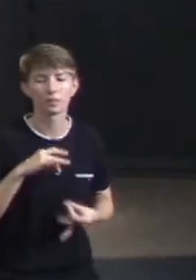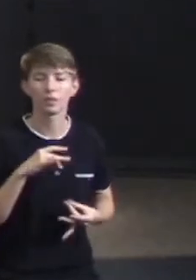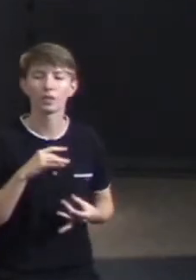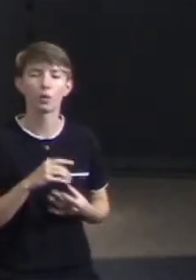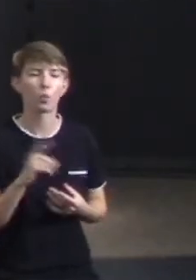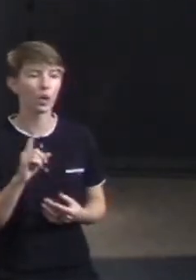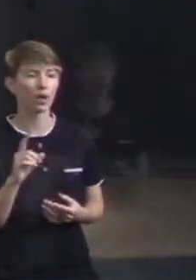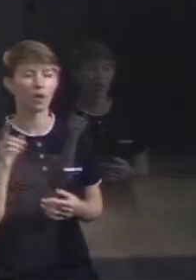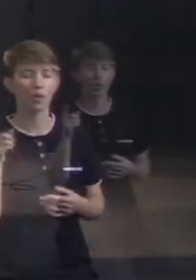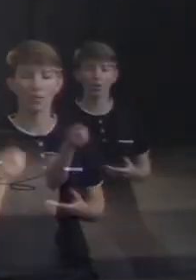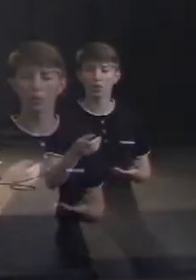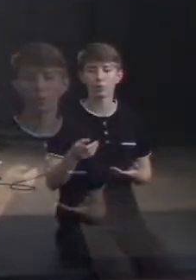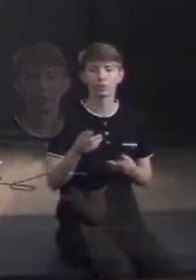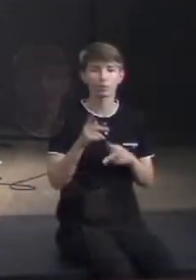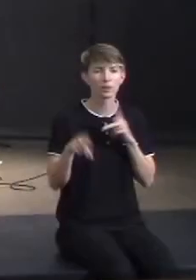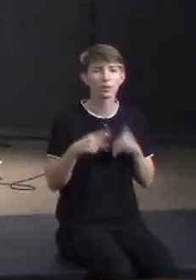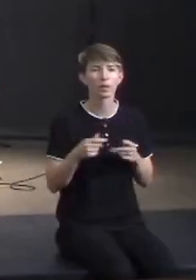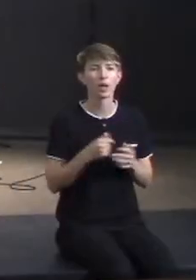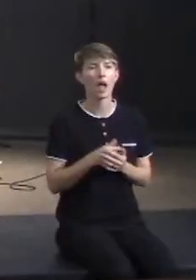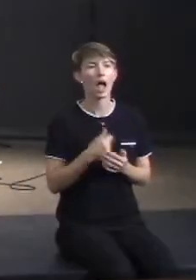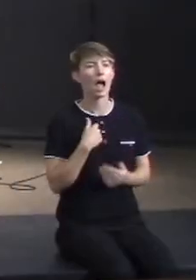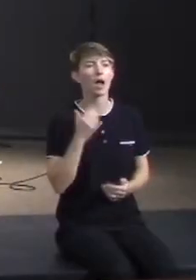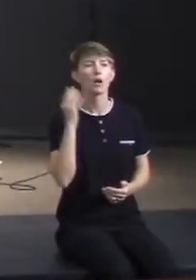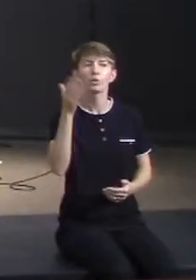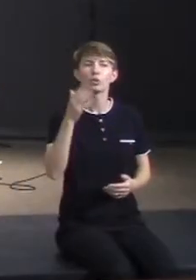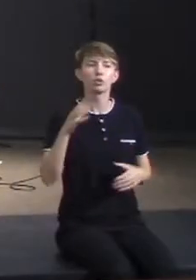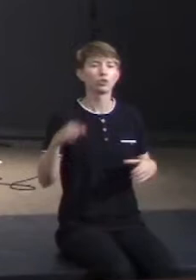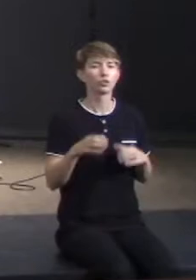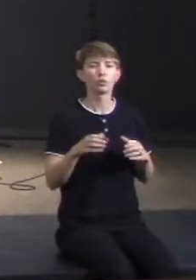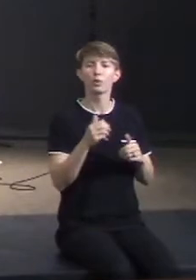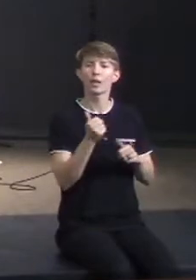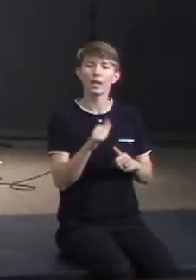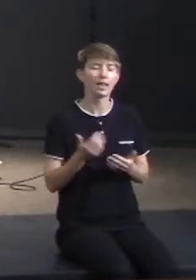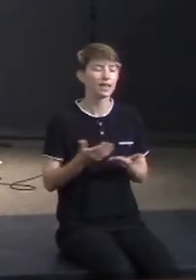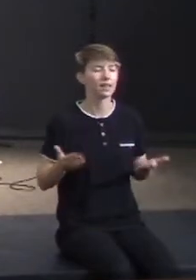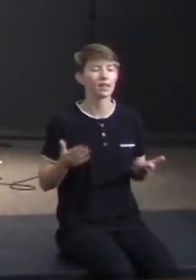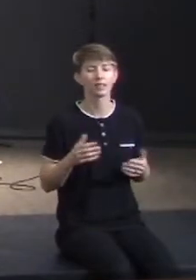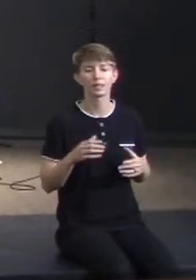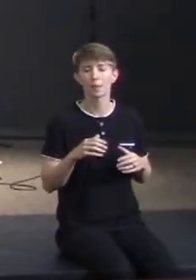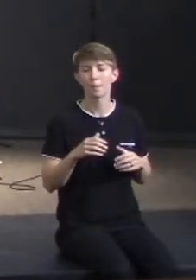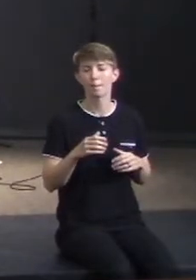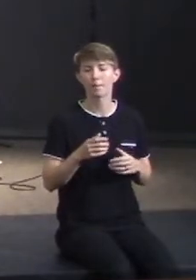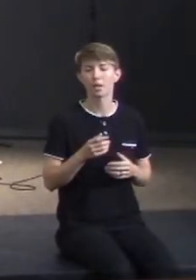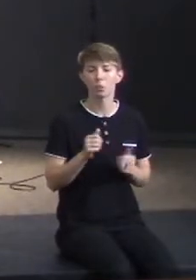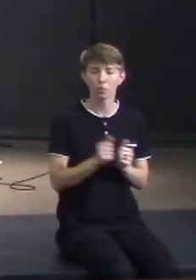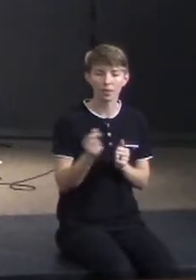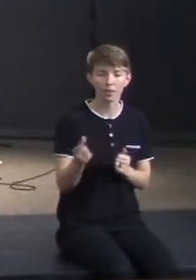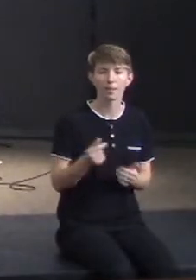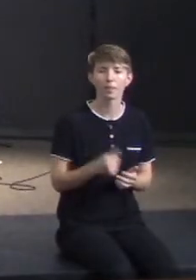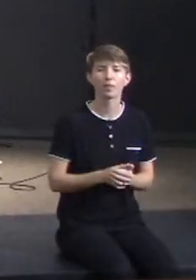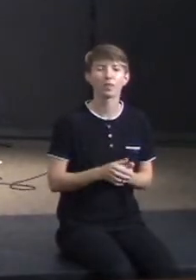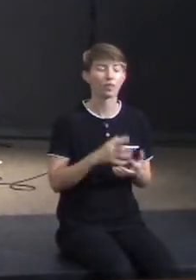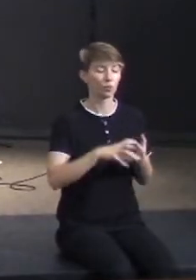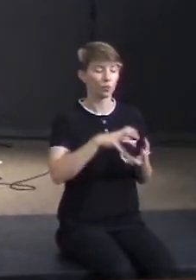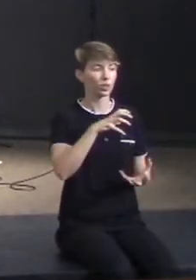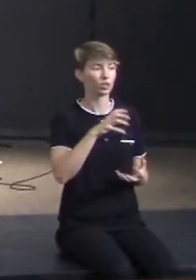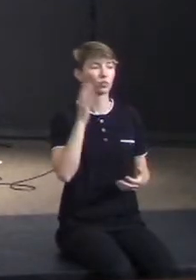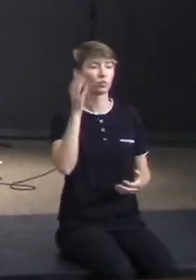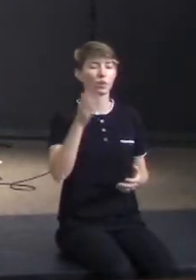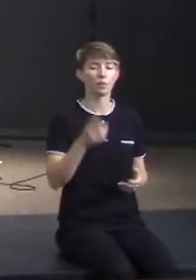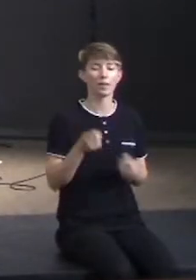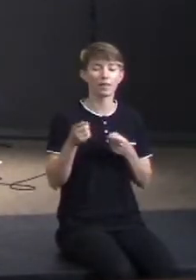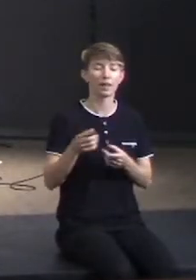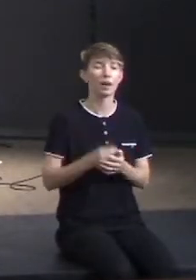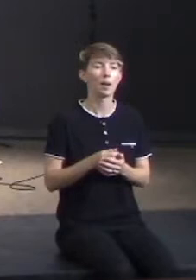people? I'll do anything to be with them. I'll do anything to get some of that. The rich are going to be there because they need to see it not